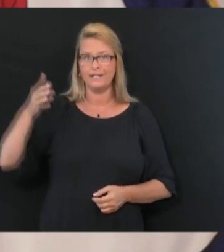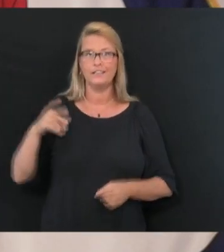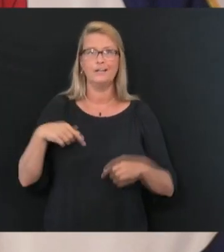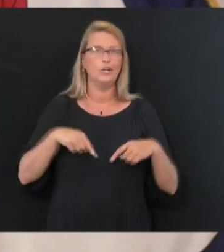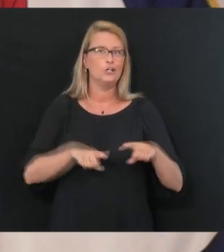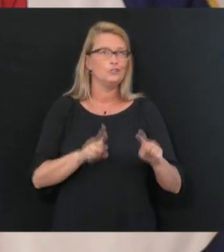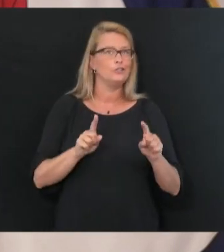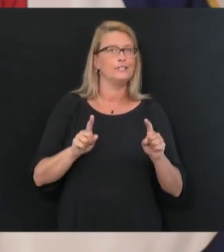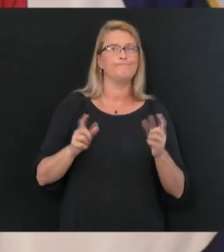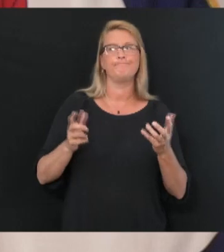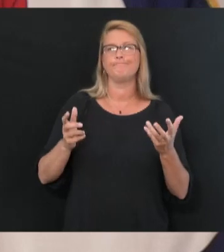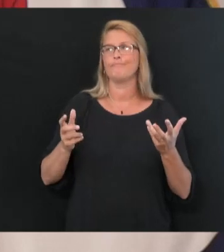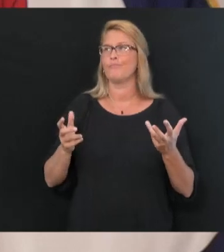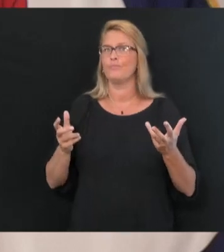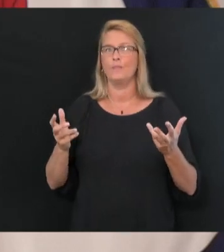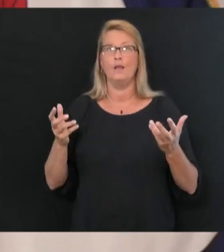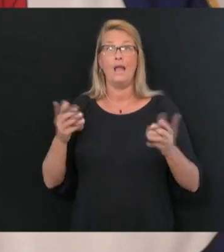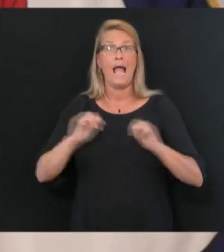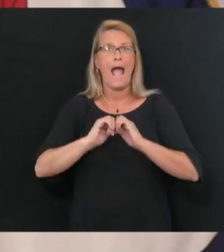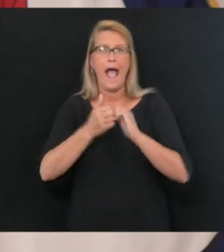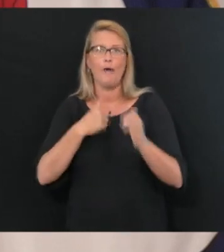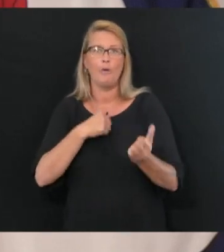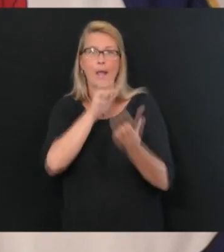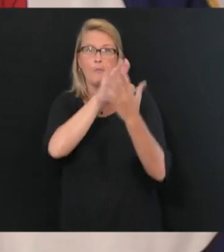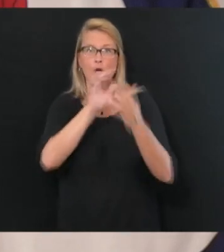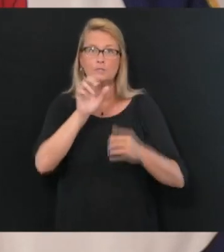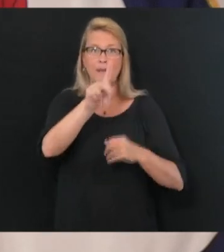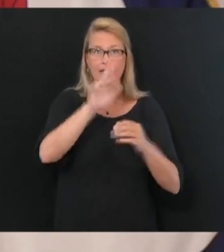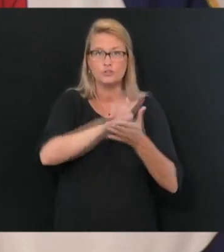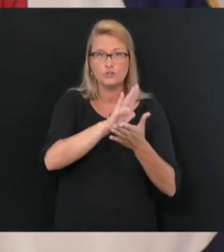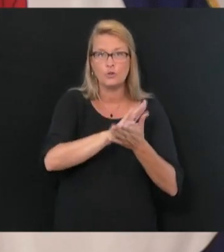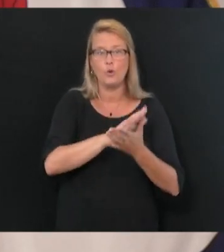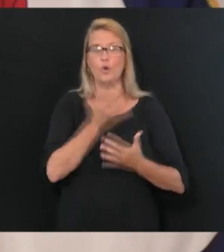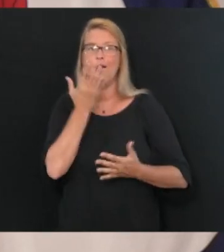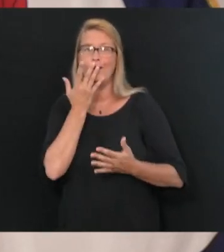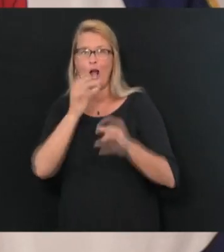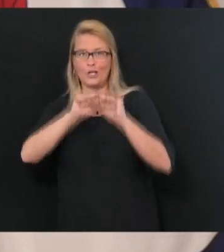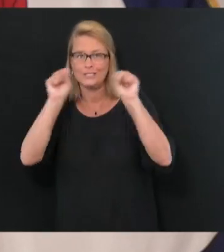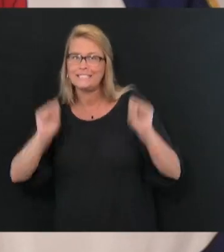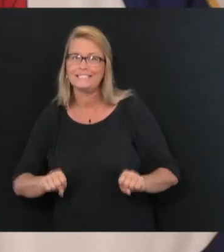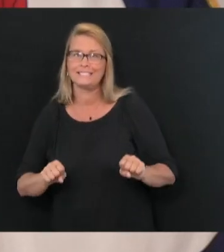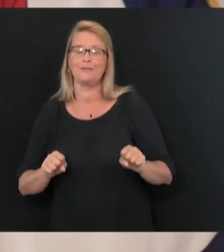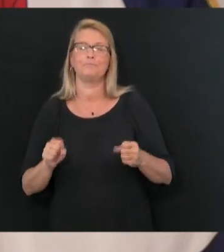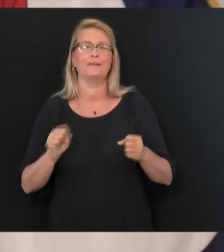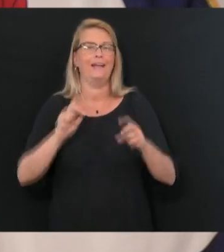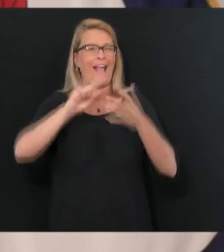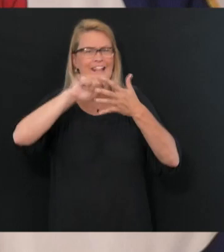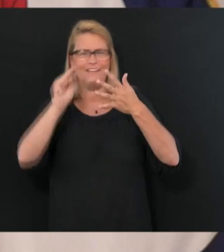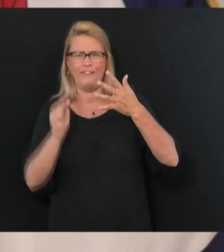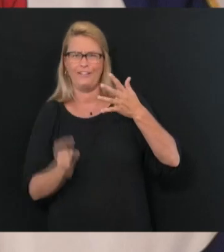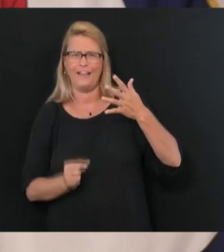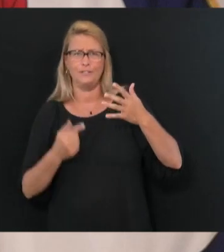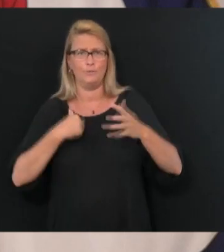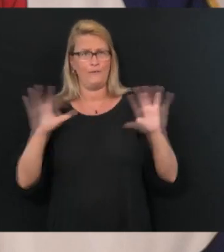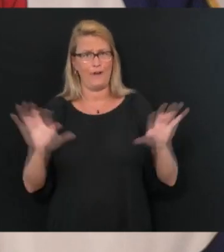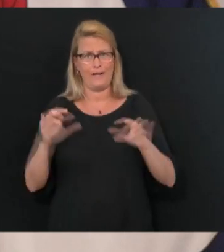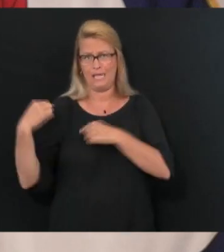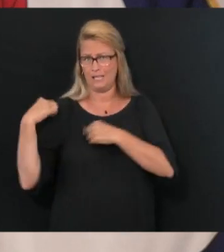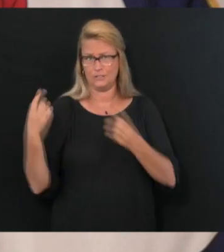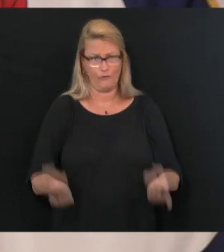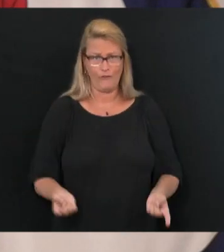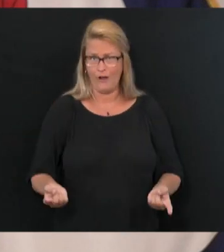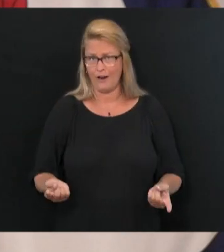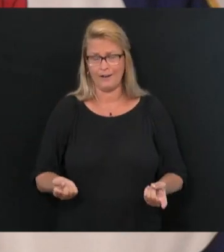doing as far as going back to school and our color coding and all the different things that we've done from the standpoint